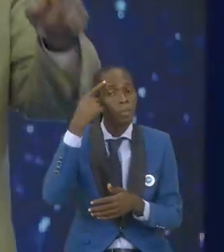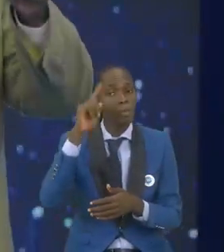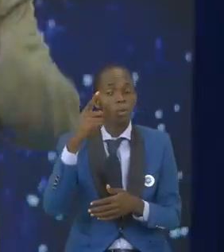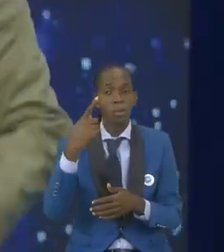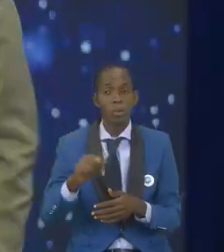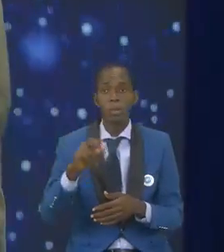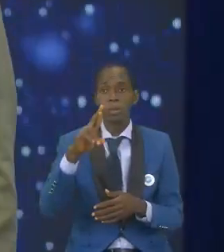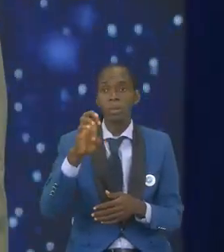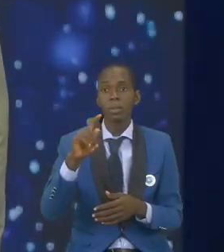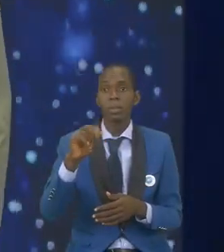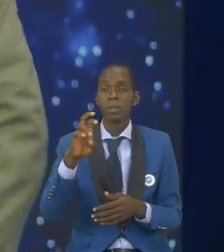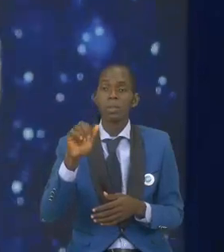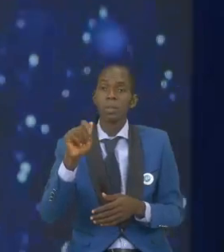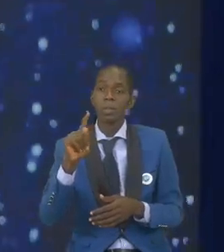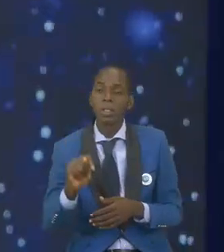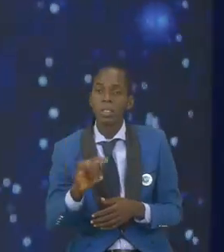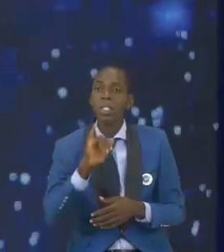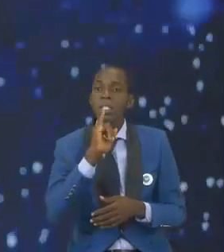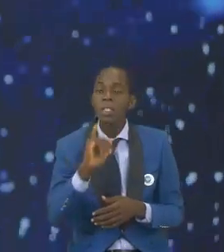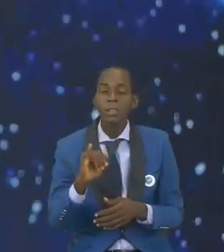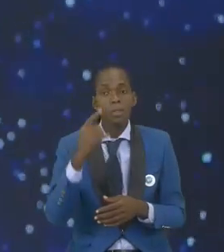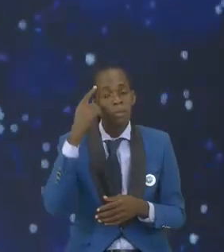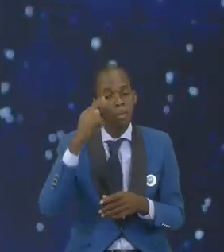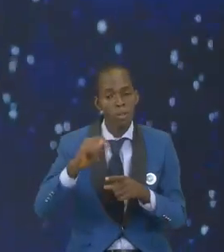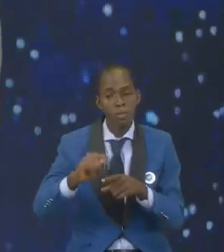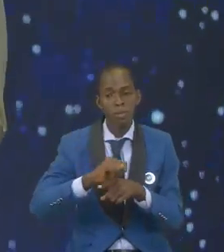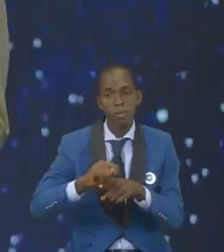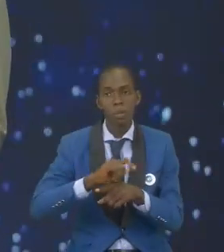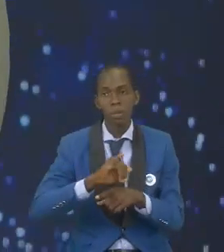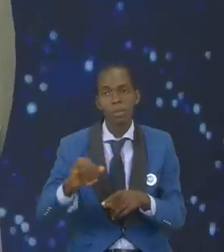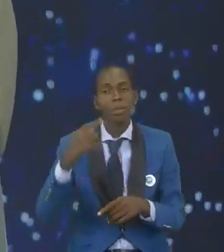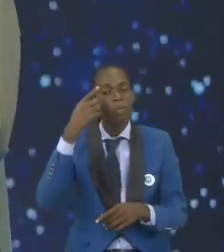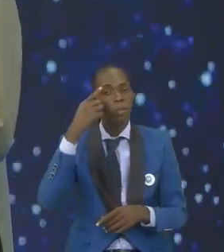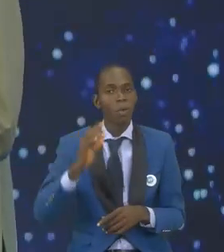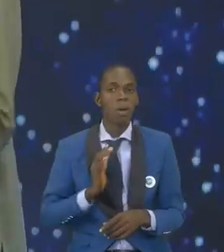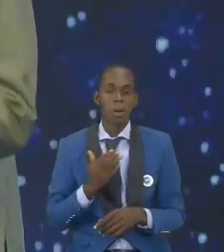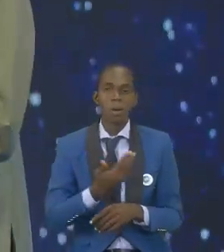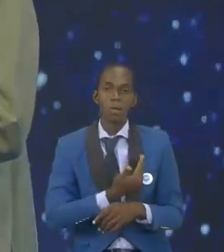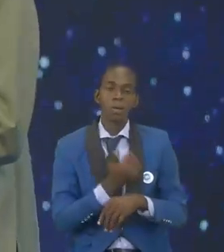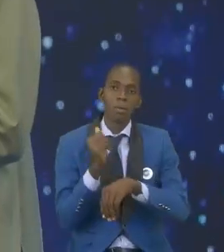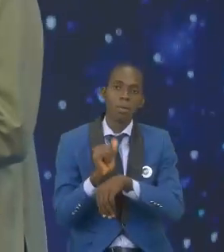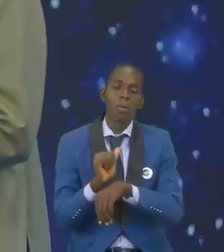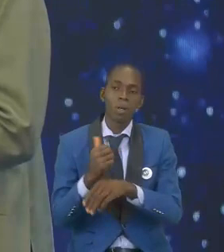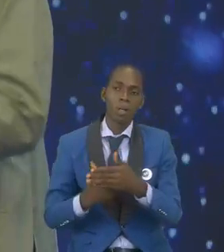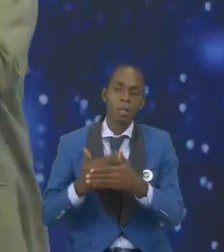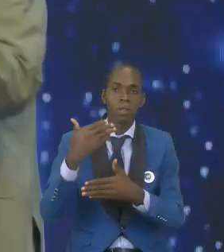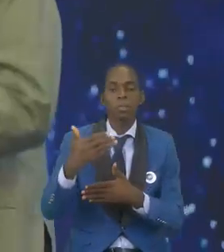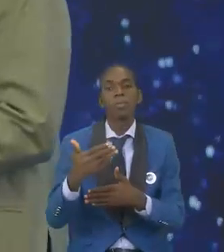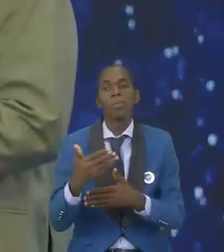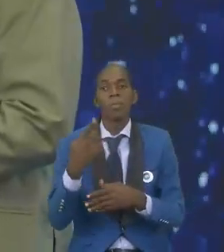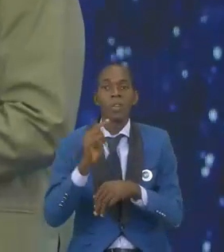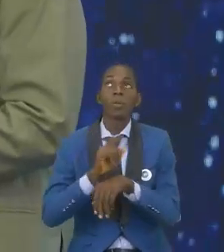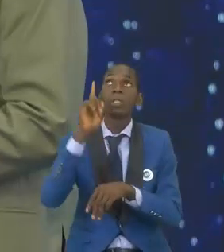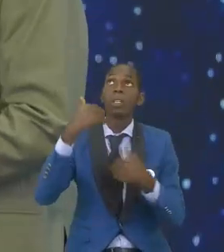our task. The task He has given us as a father, as a mother, as